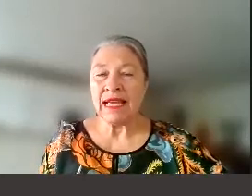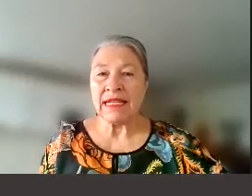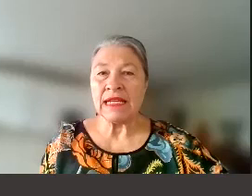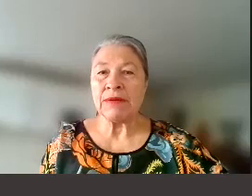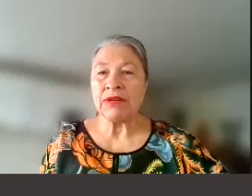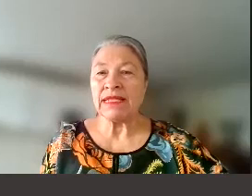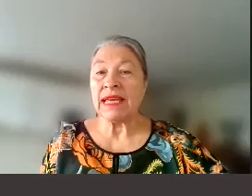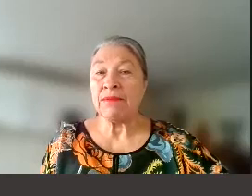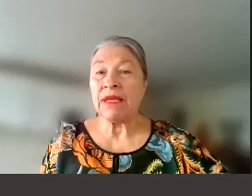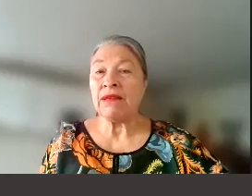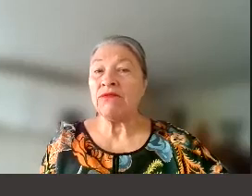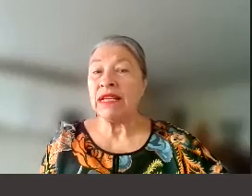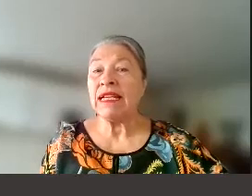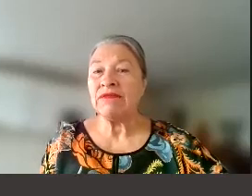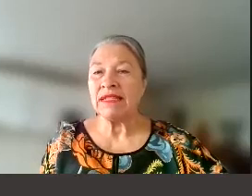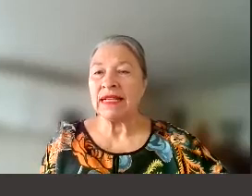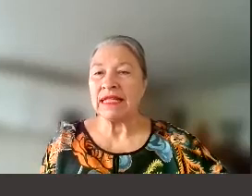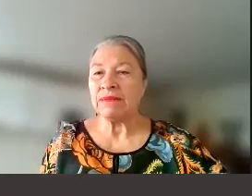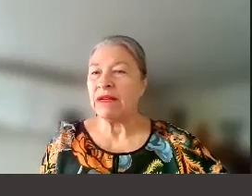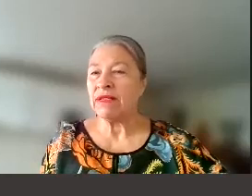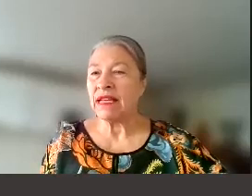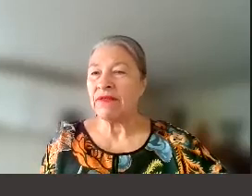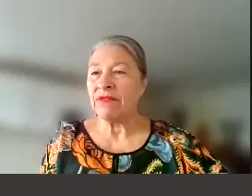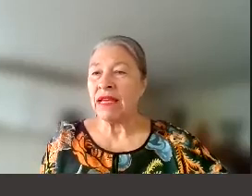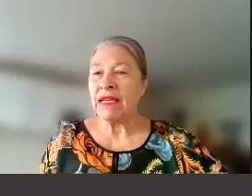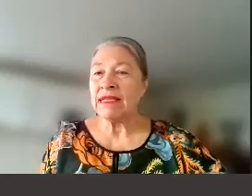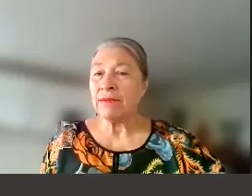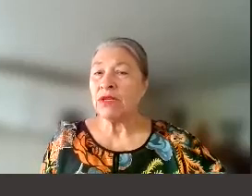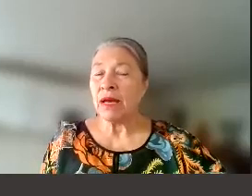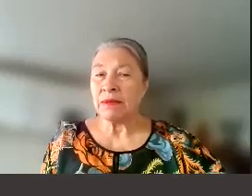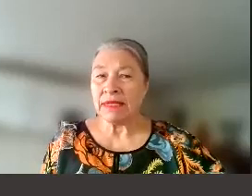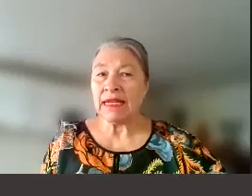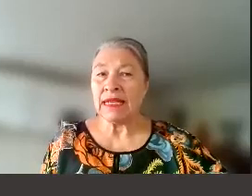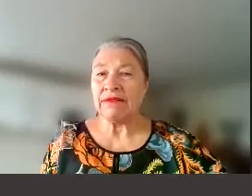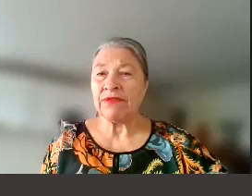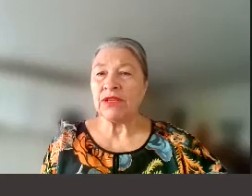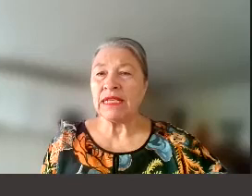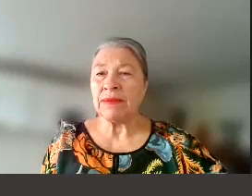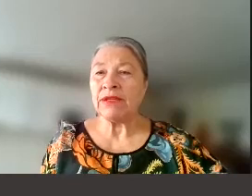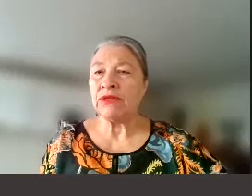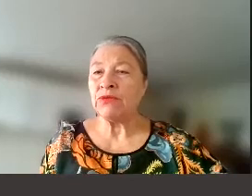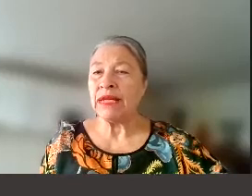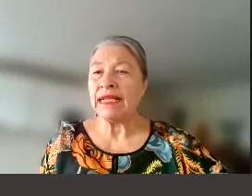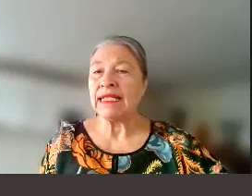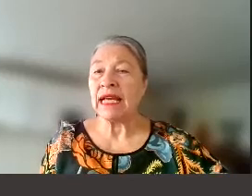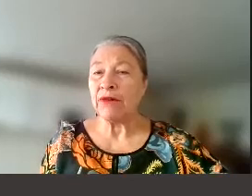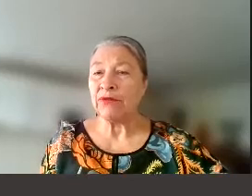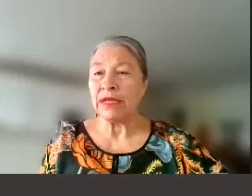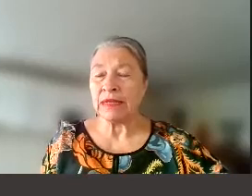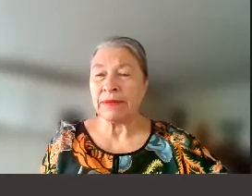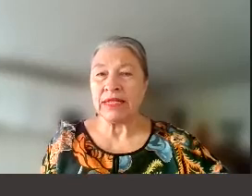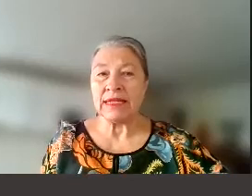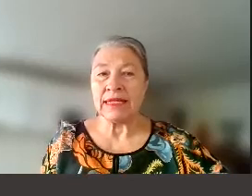refugees and immigrants can be really resilient because they've sometimes, particularly refugees, been through really